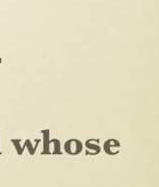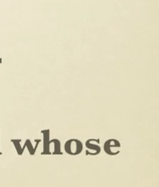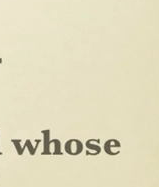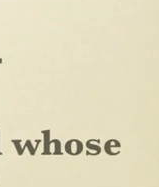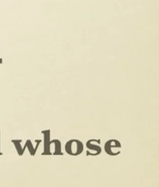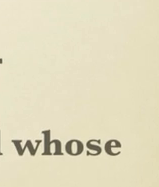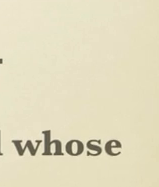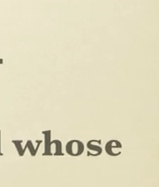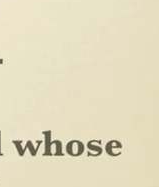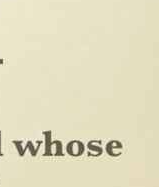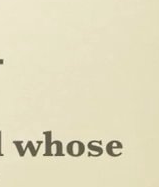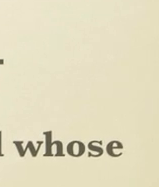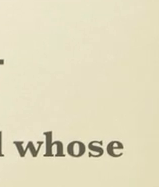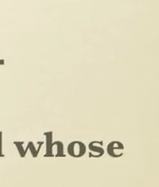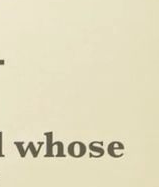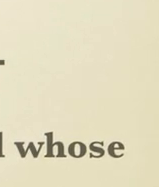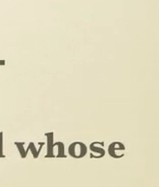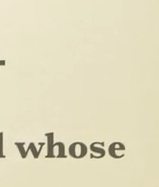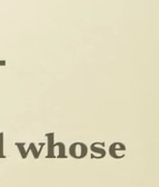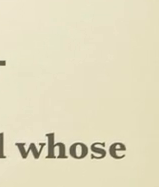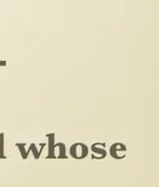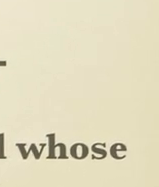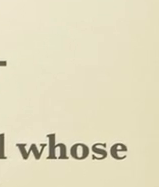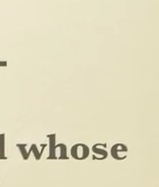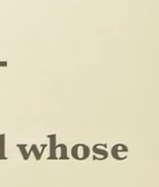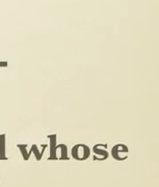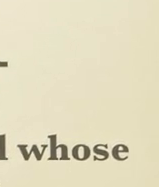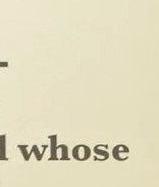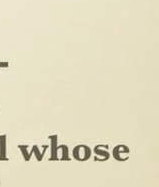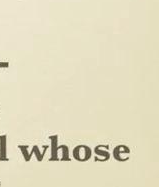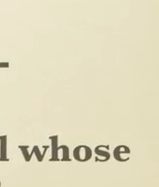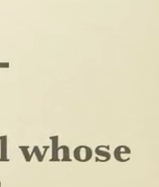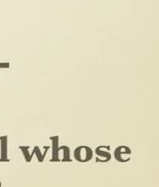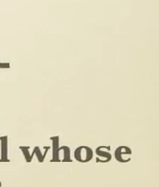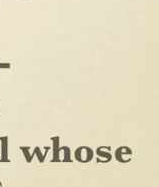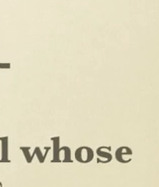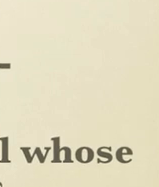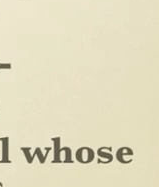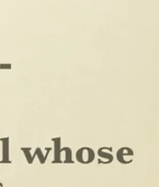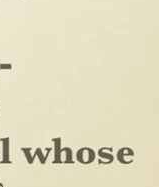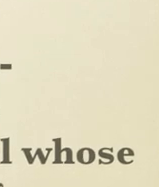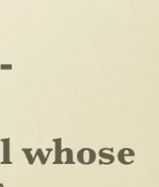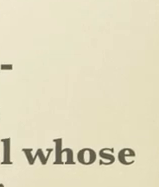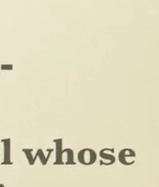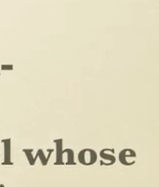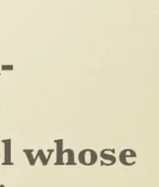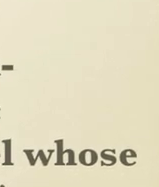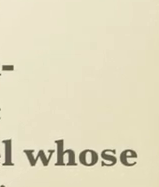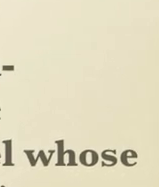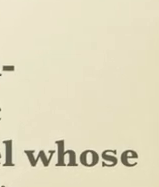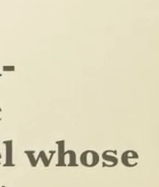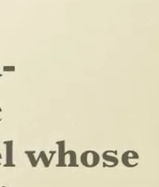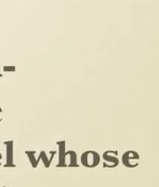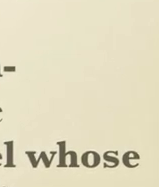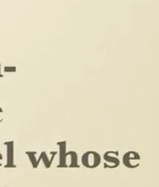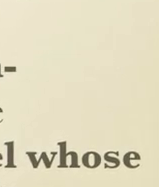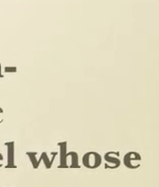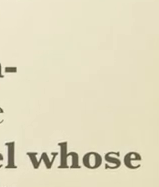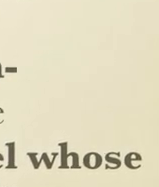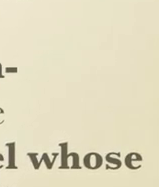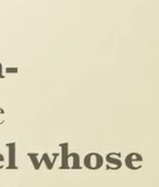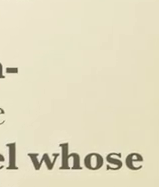just upon us, for the loud cry of the third angel has already begun in the revelation of the righteousness of Christ, the sin-pardoning